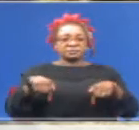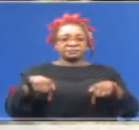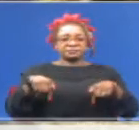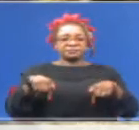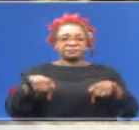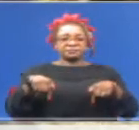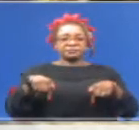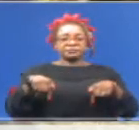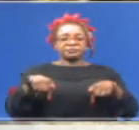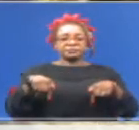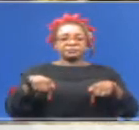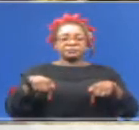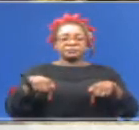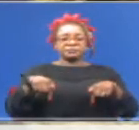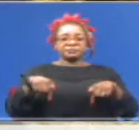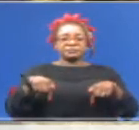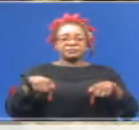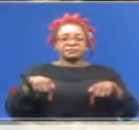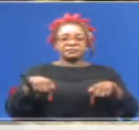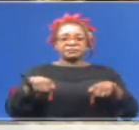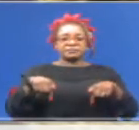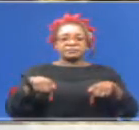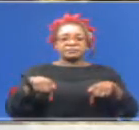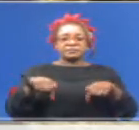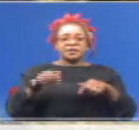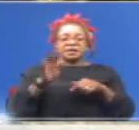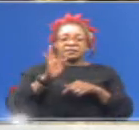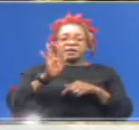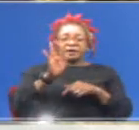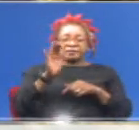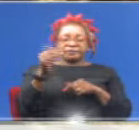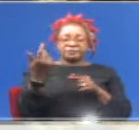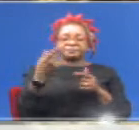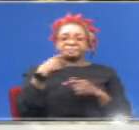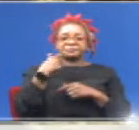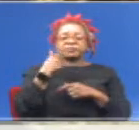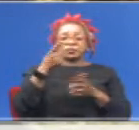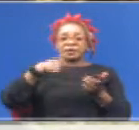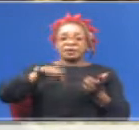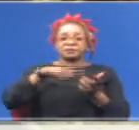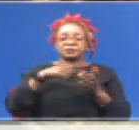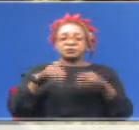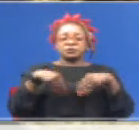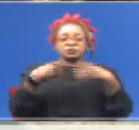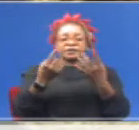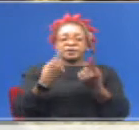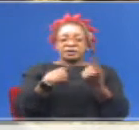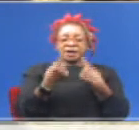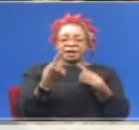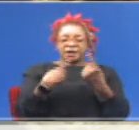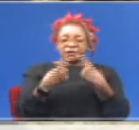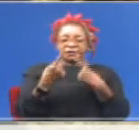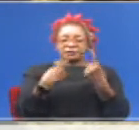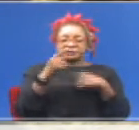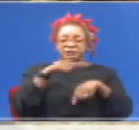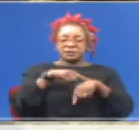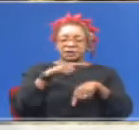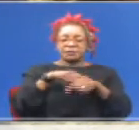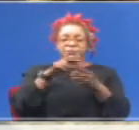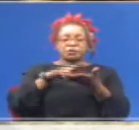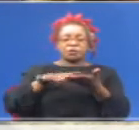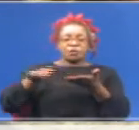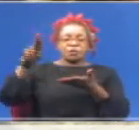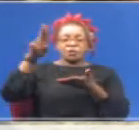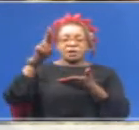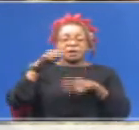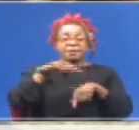They have implored us to give dialogue, especially during these holy periods of Easter